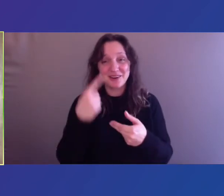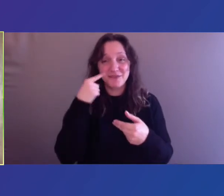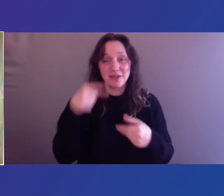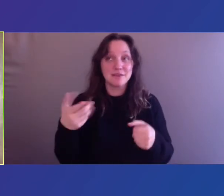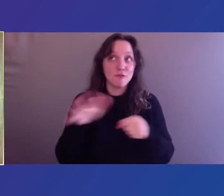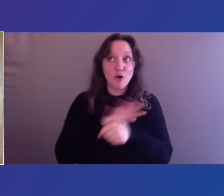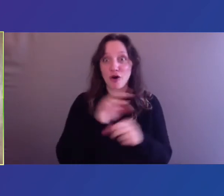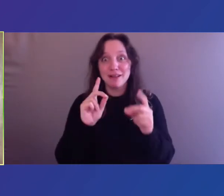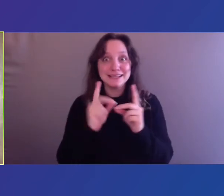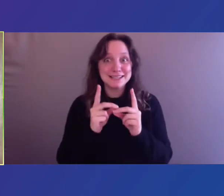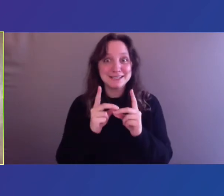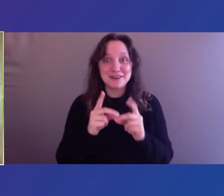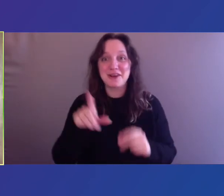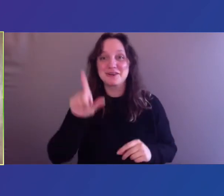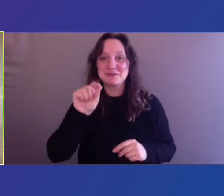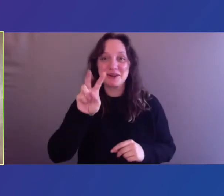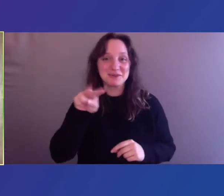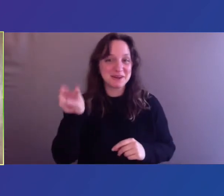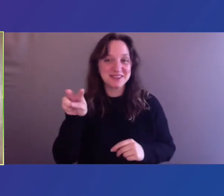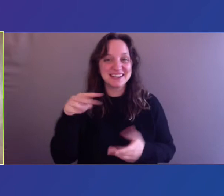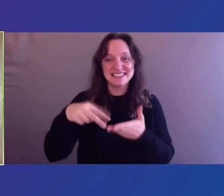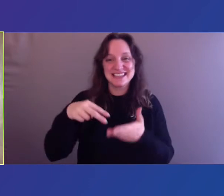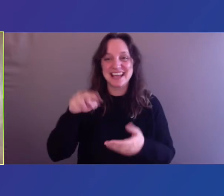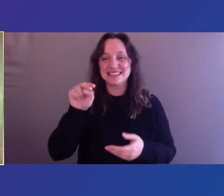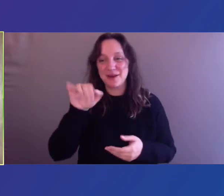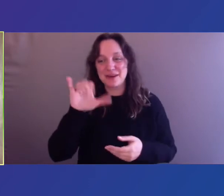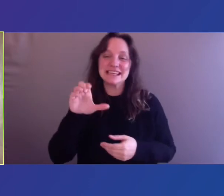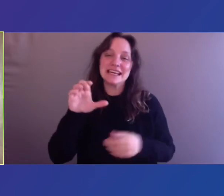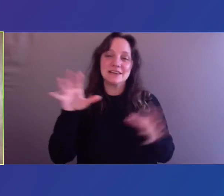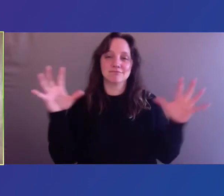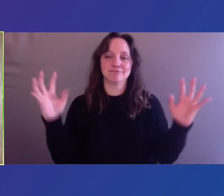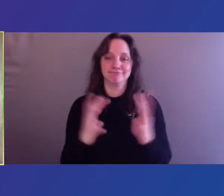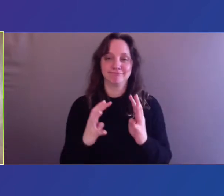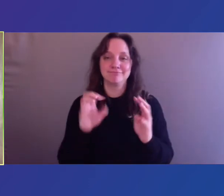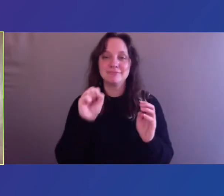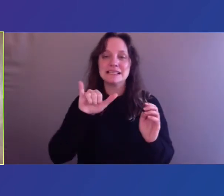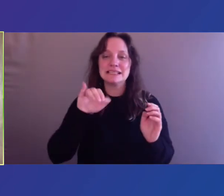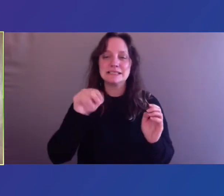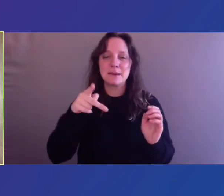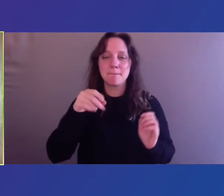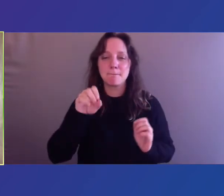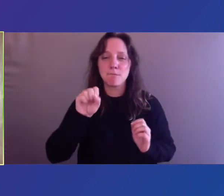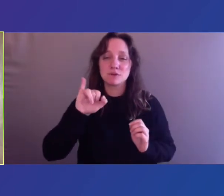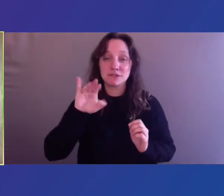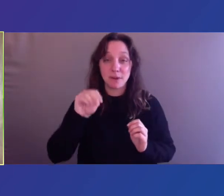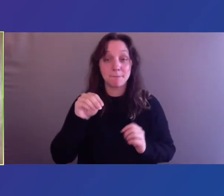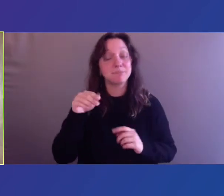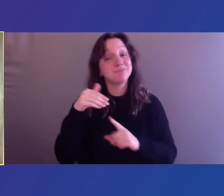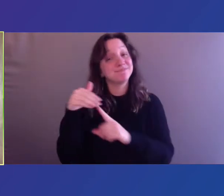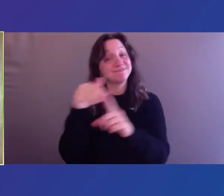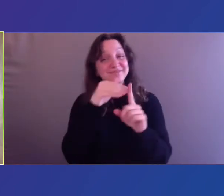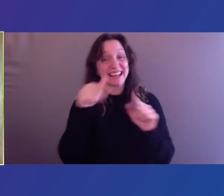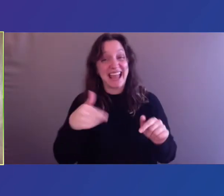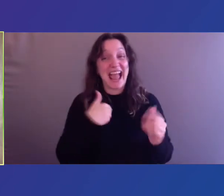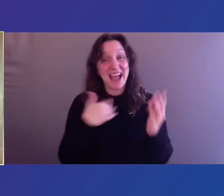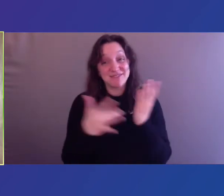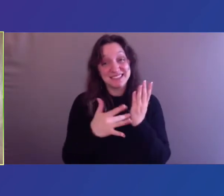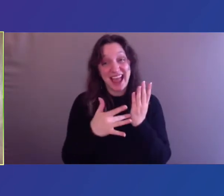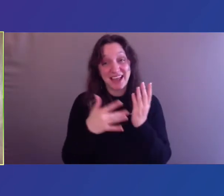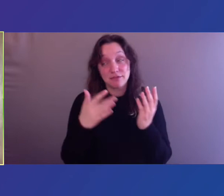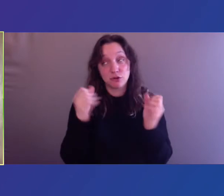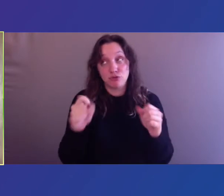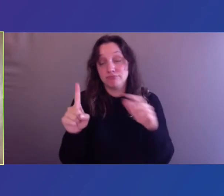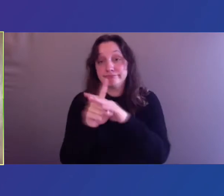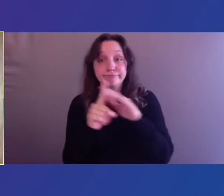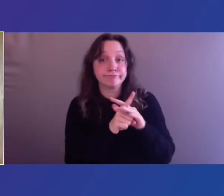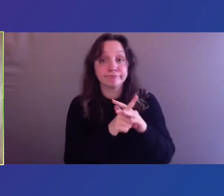digital 2022 Dance NYC Symposium. A gentle reminder that as we're at the mercy of technology, we may experience